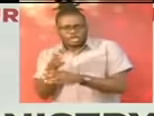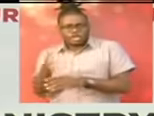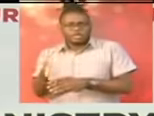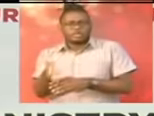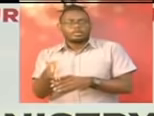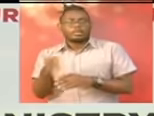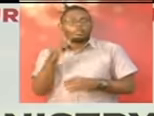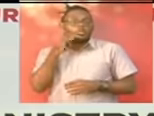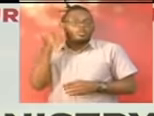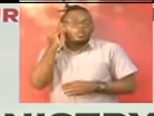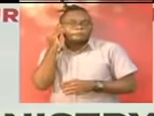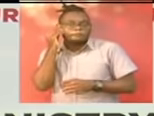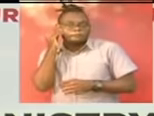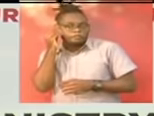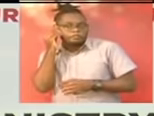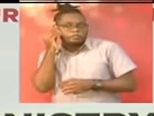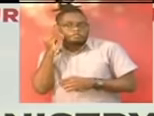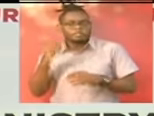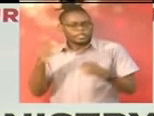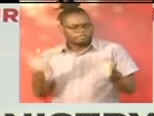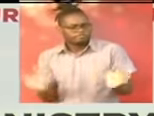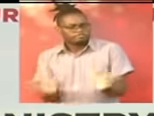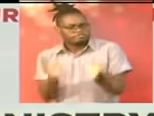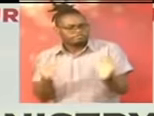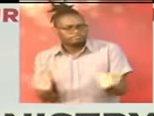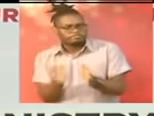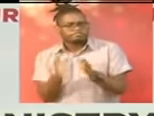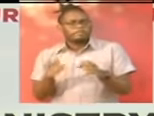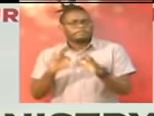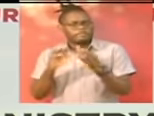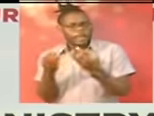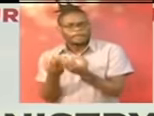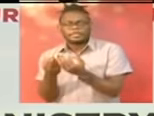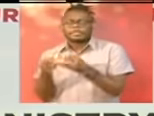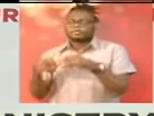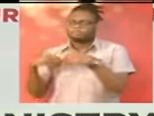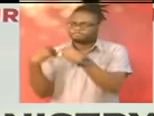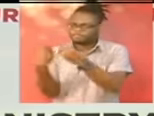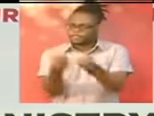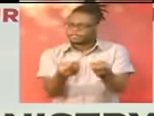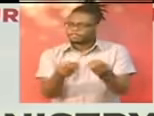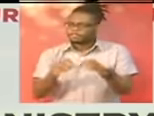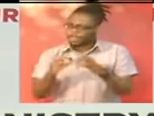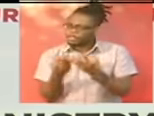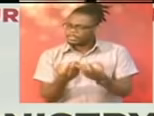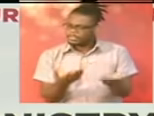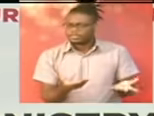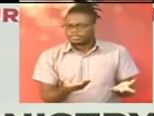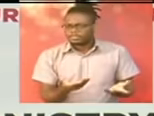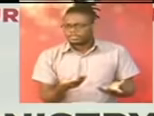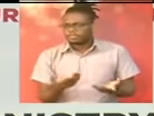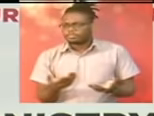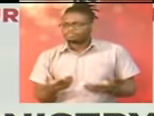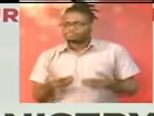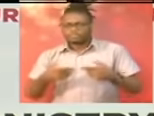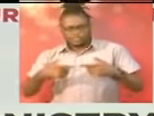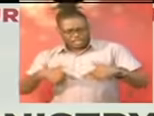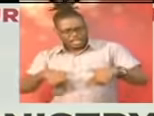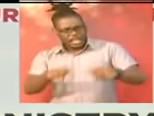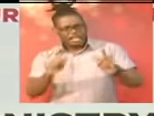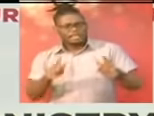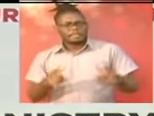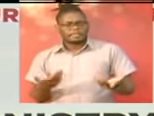or consent where the elders themselves were unable to do so because of some form of cognitive decline.